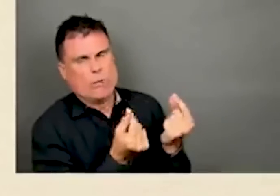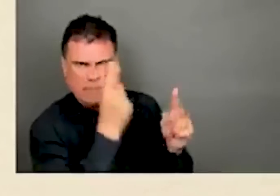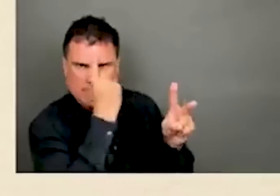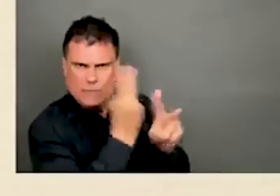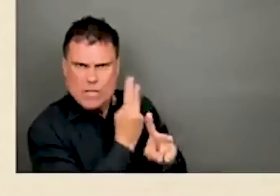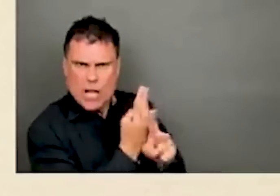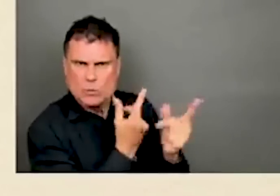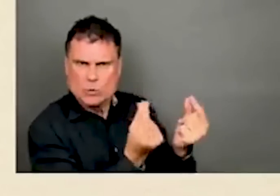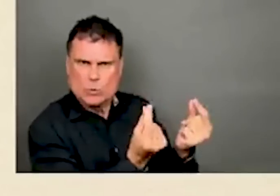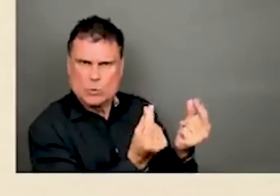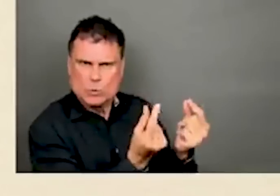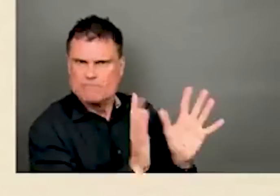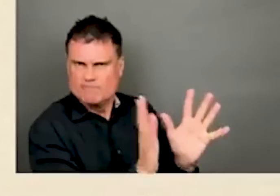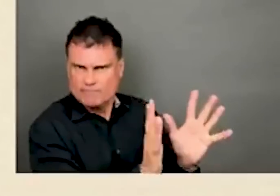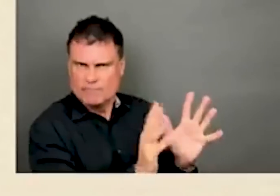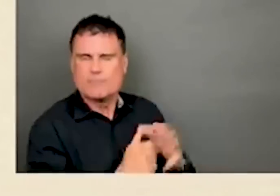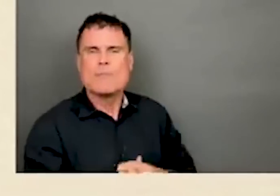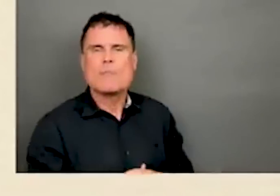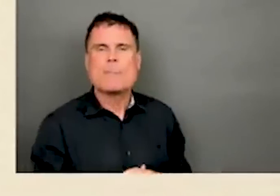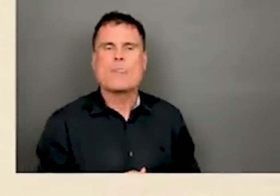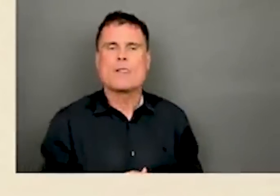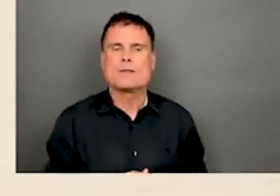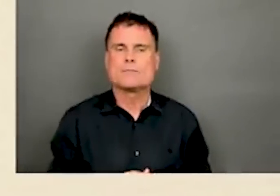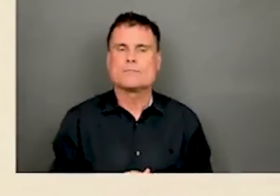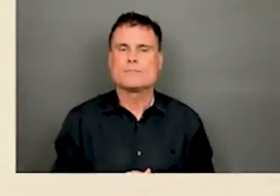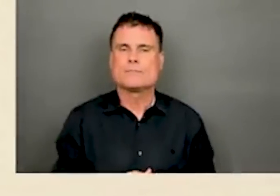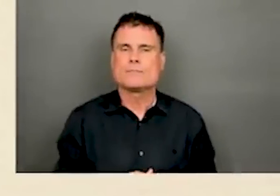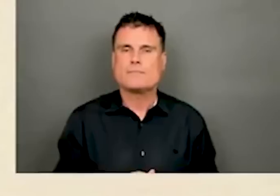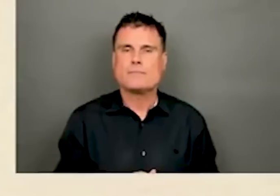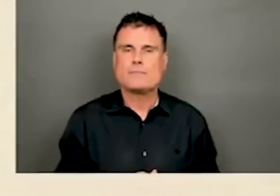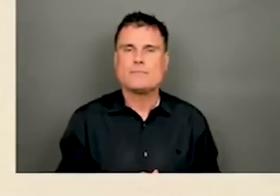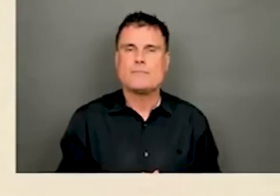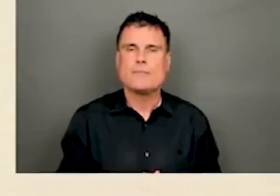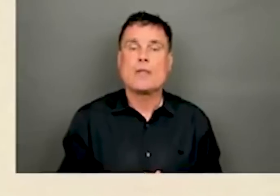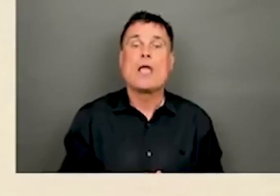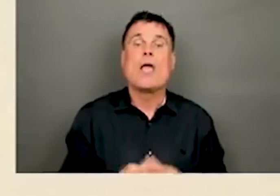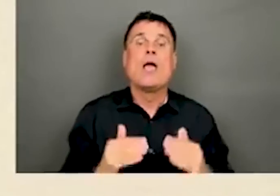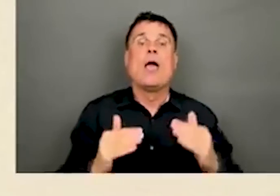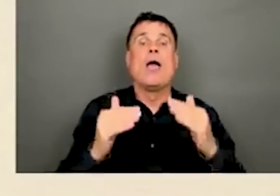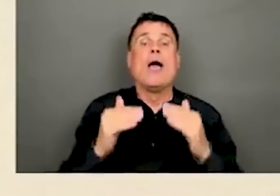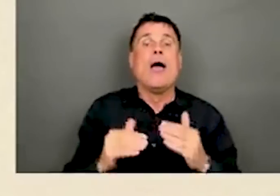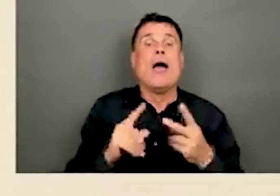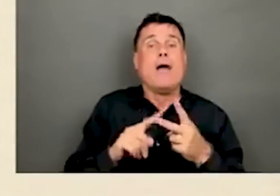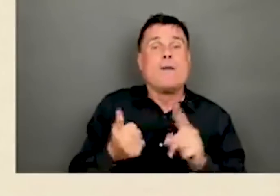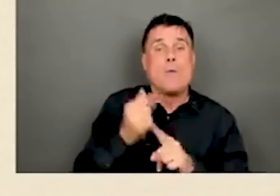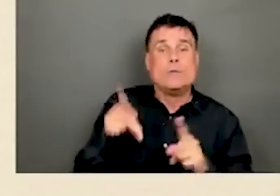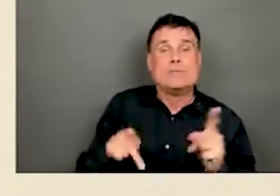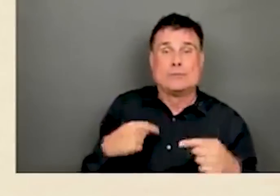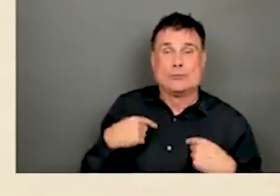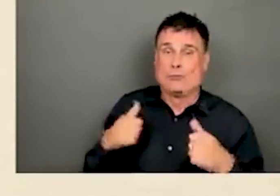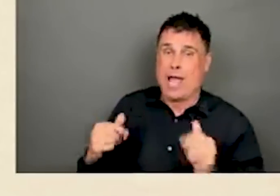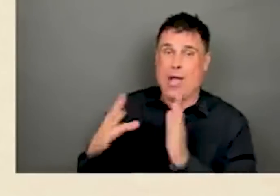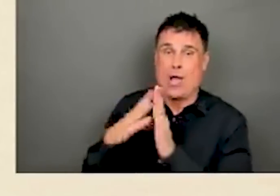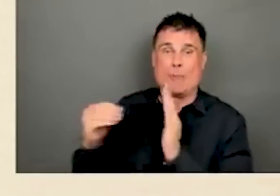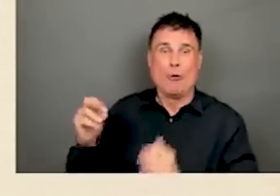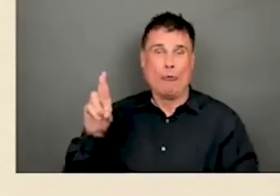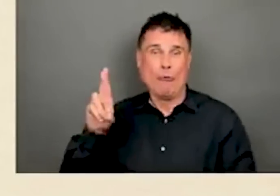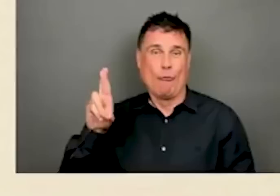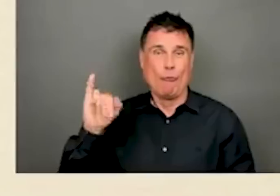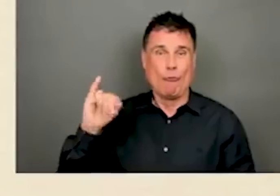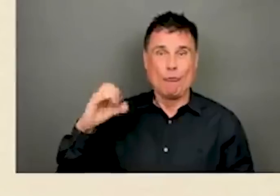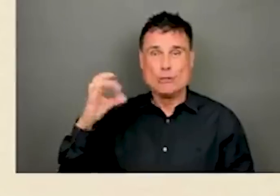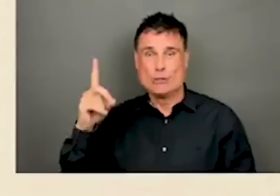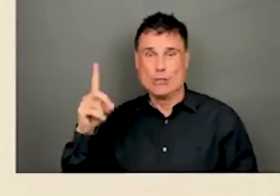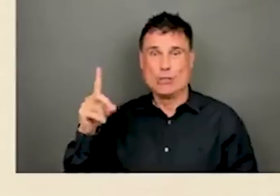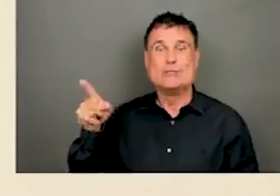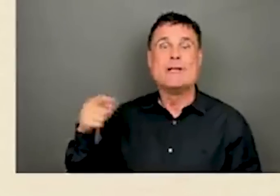Yes, and Premier, sorry, that was my attempt at doing a Richard Zussman question, but just It's now called the maneuver. I like that best of all,